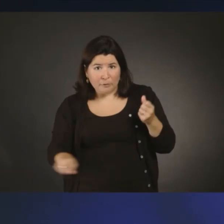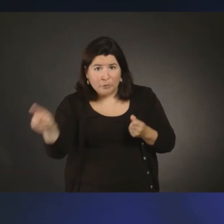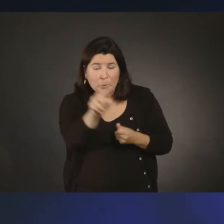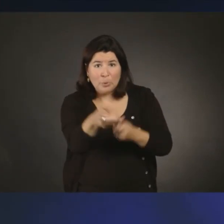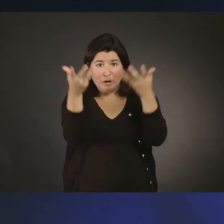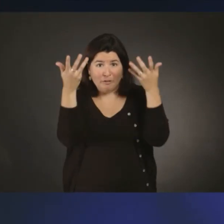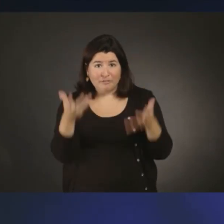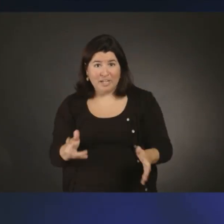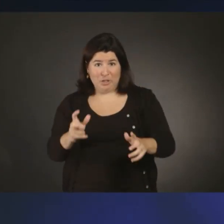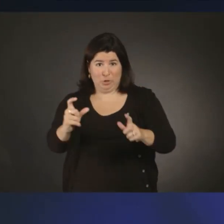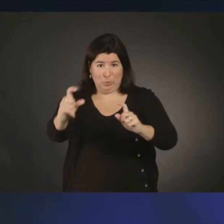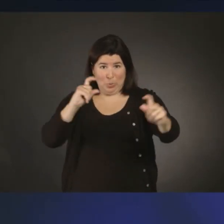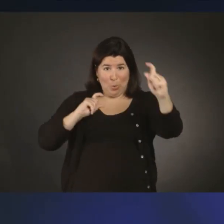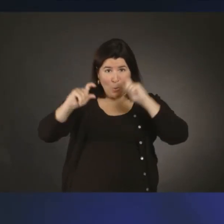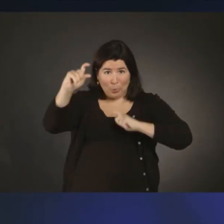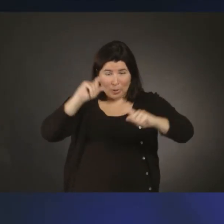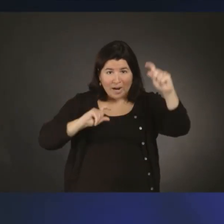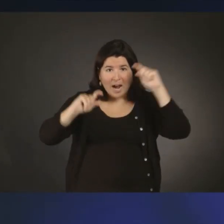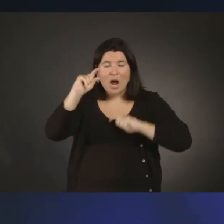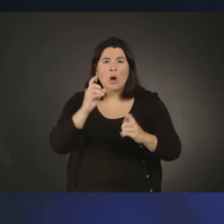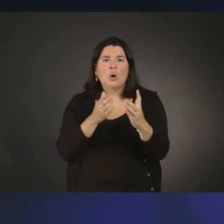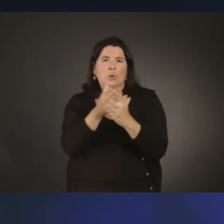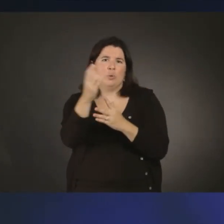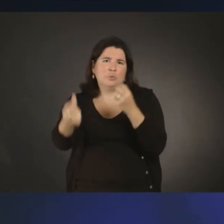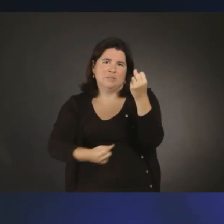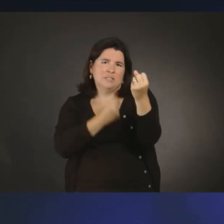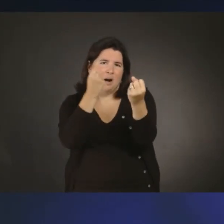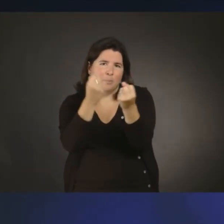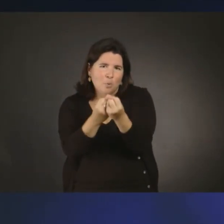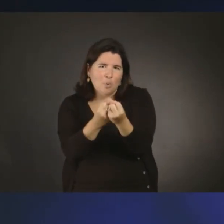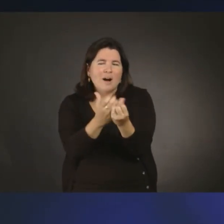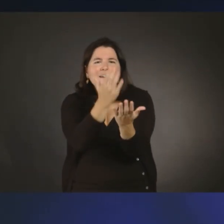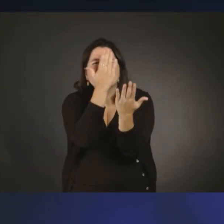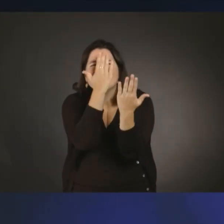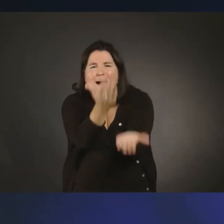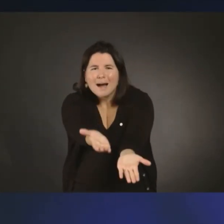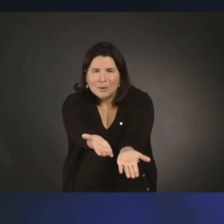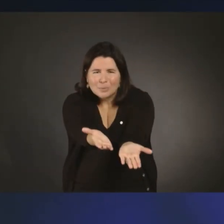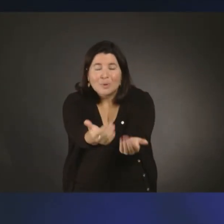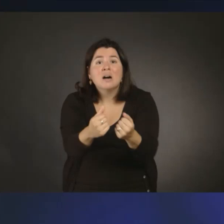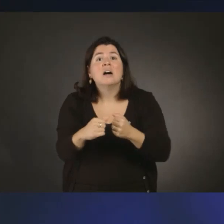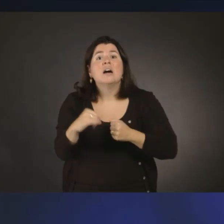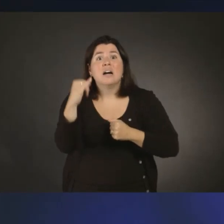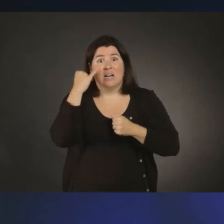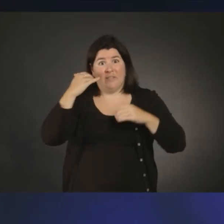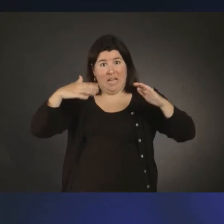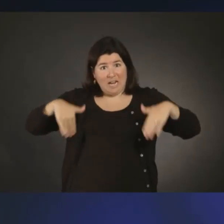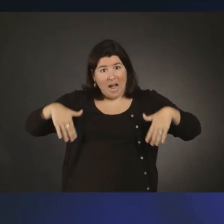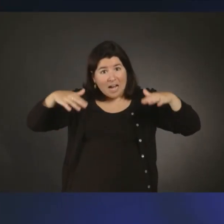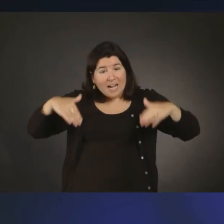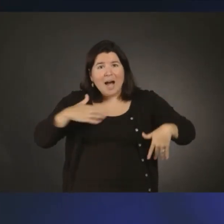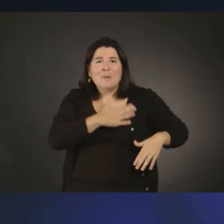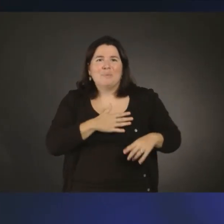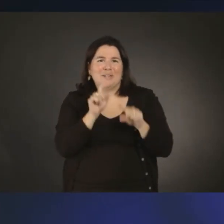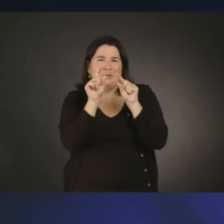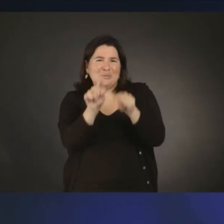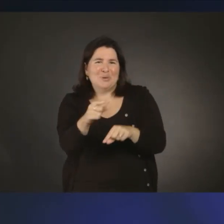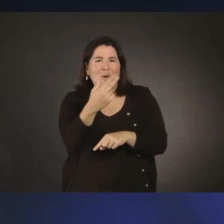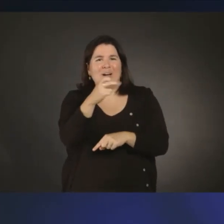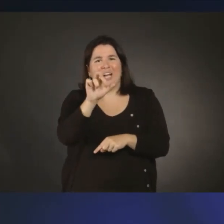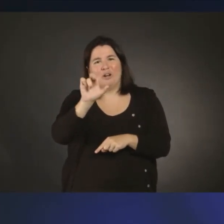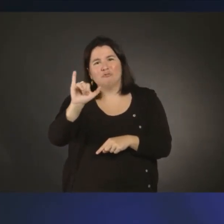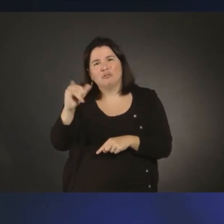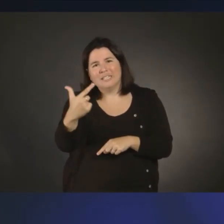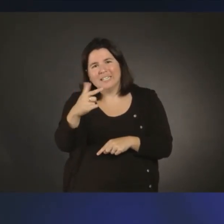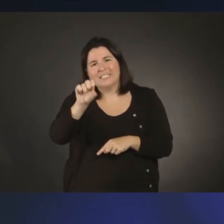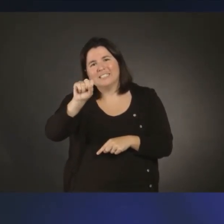through support of this event. Thank you. If not, please go to hearingspeechdeaf.org and click